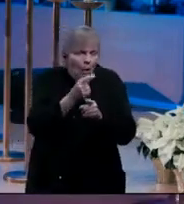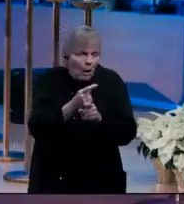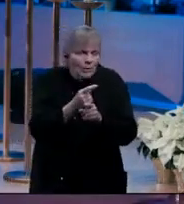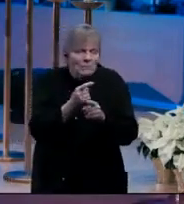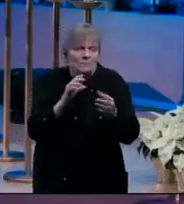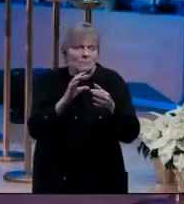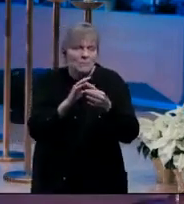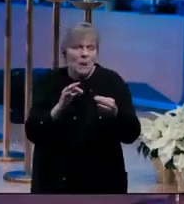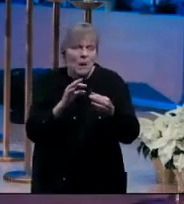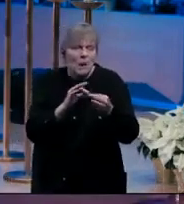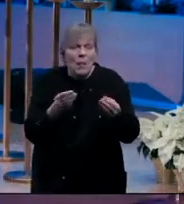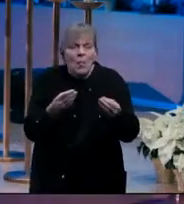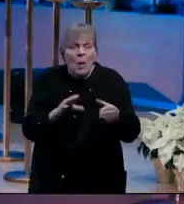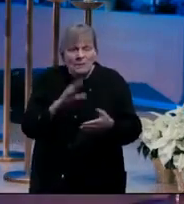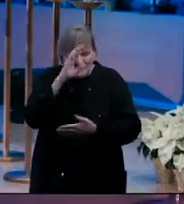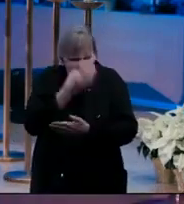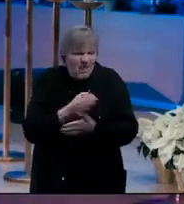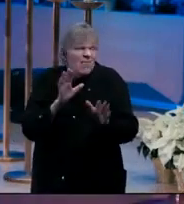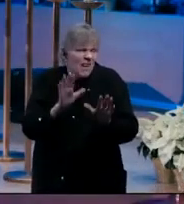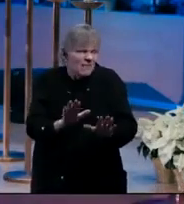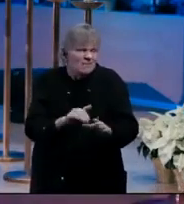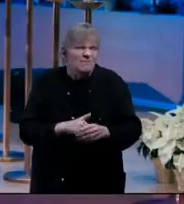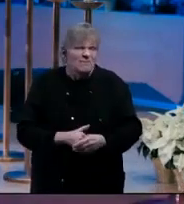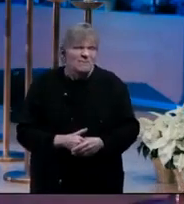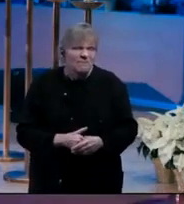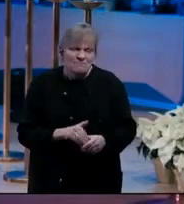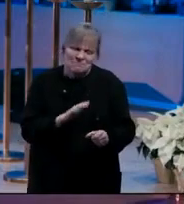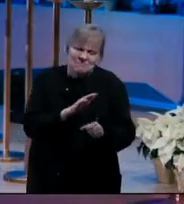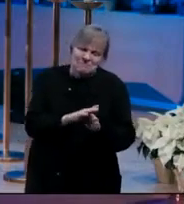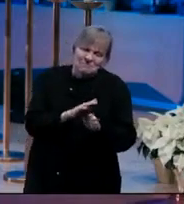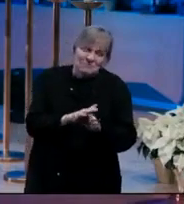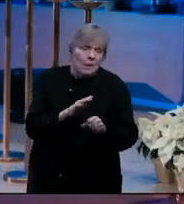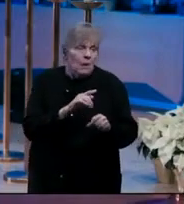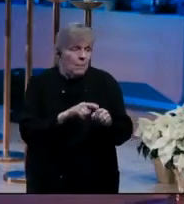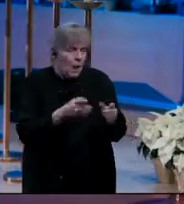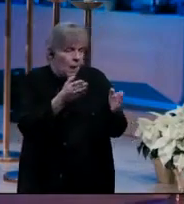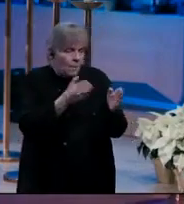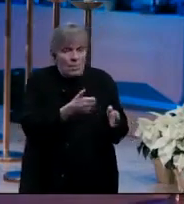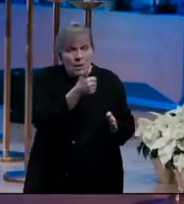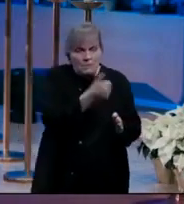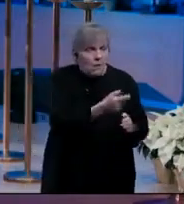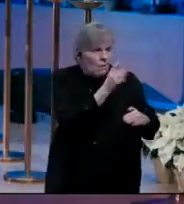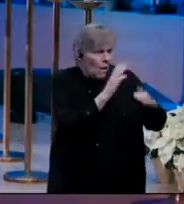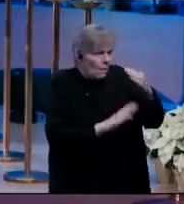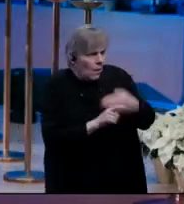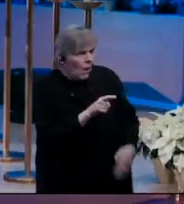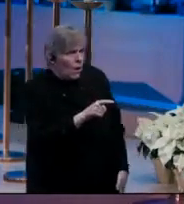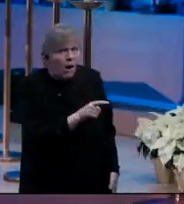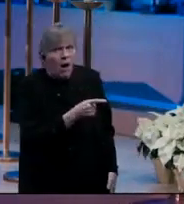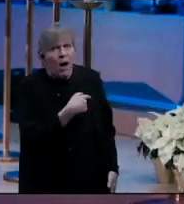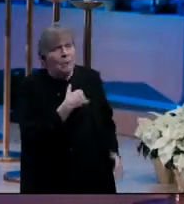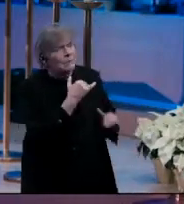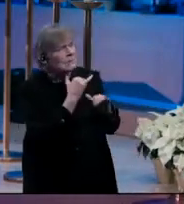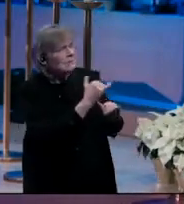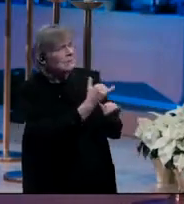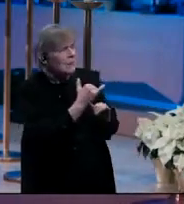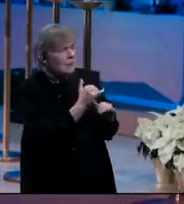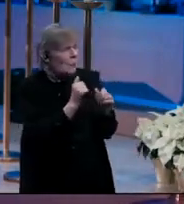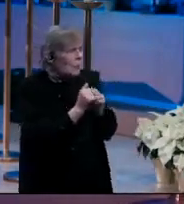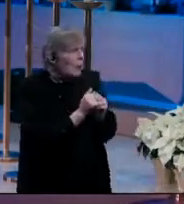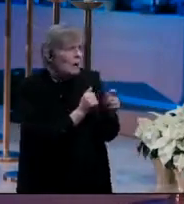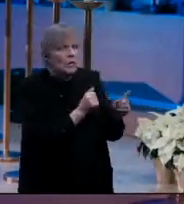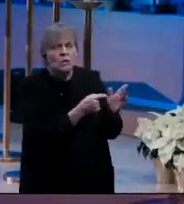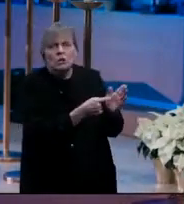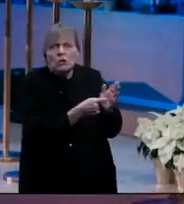in the parable of the lost son. But when you're around somebody who's humble, you're like, I want to be with them. It's because